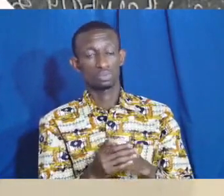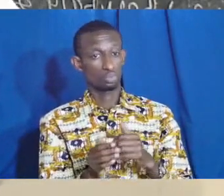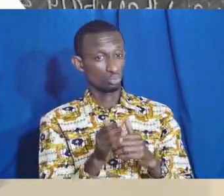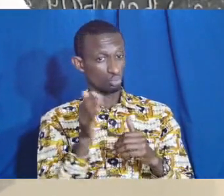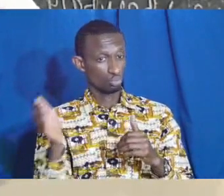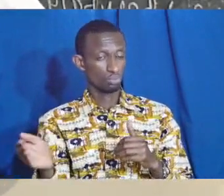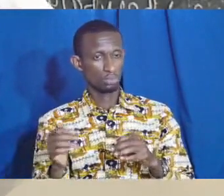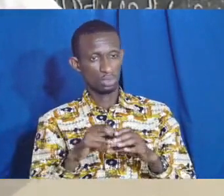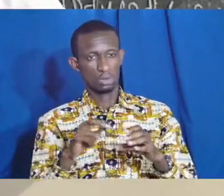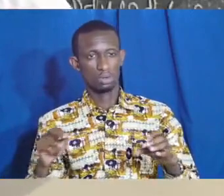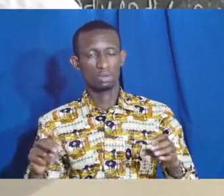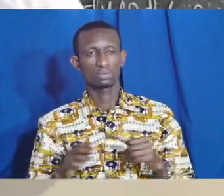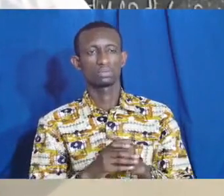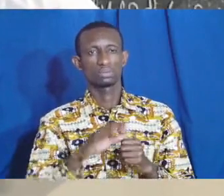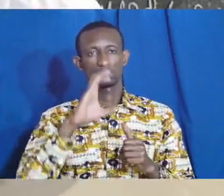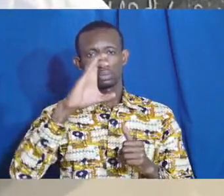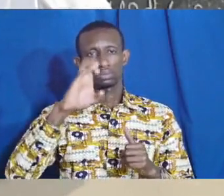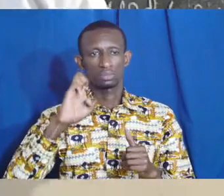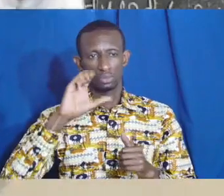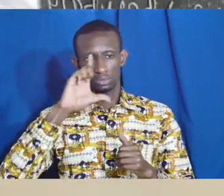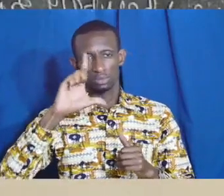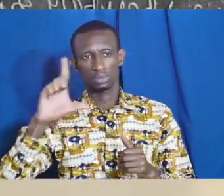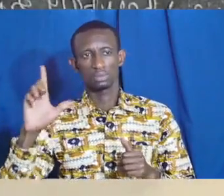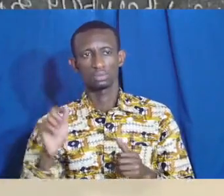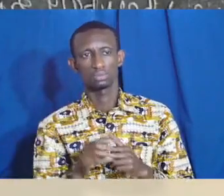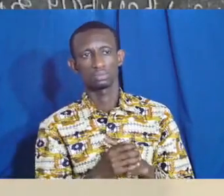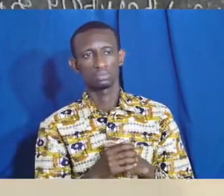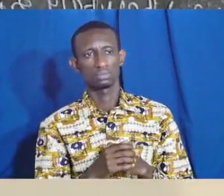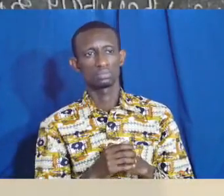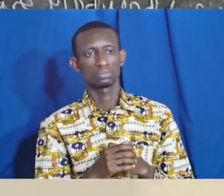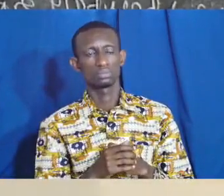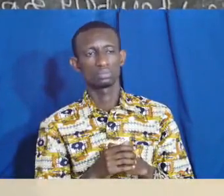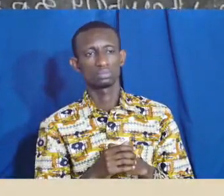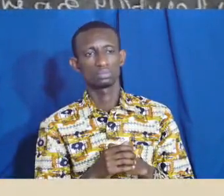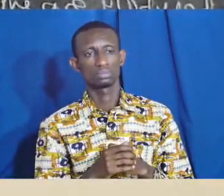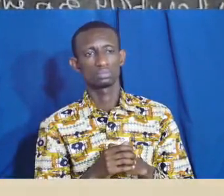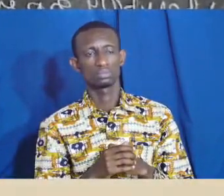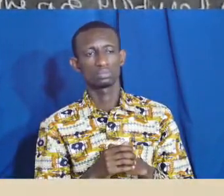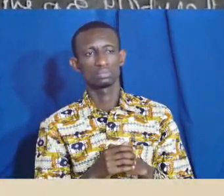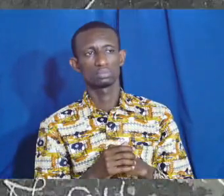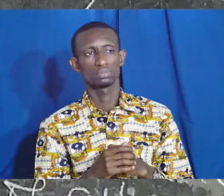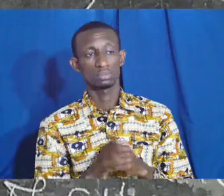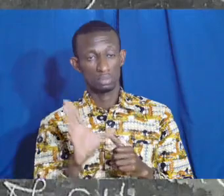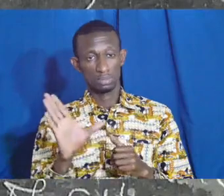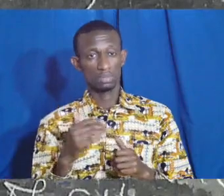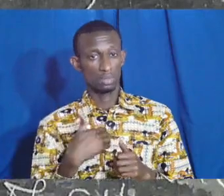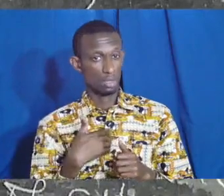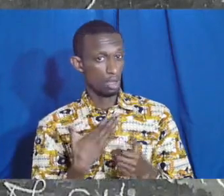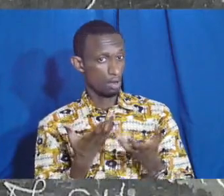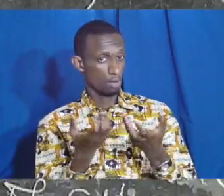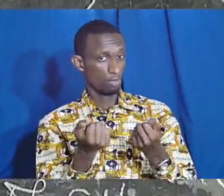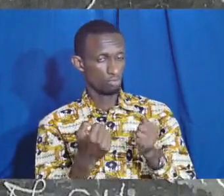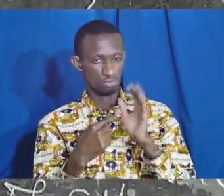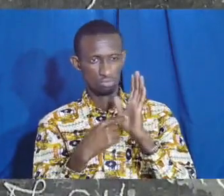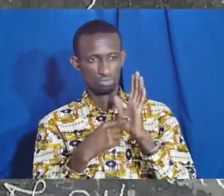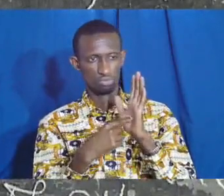outside of the cell. All right? Let's have the examples of